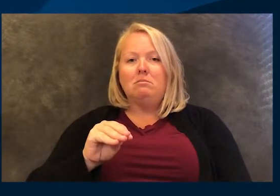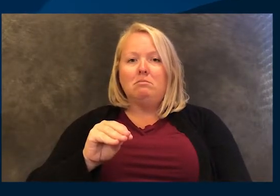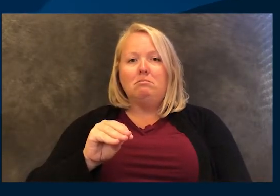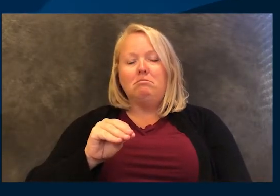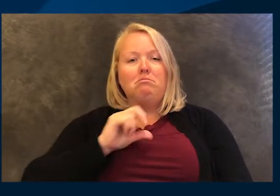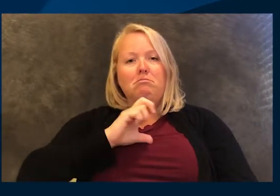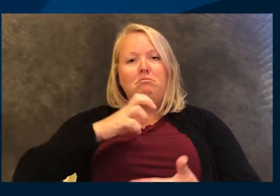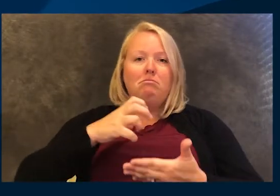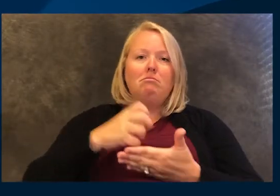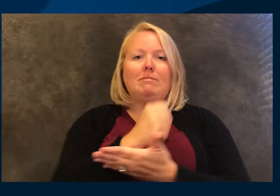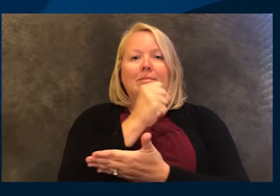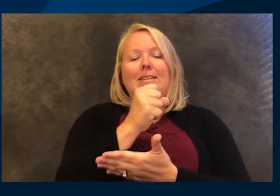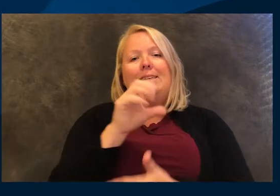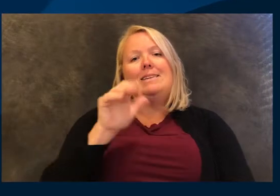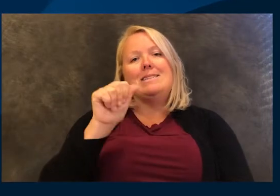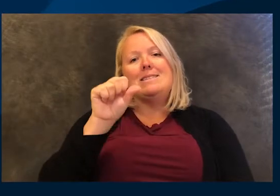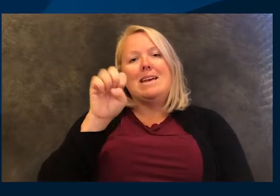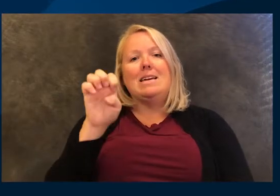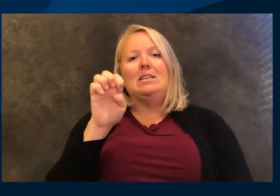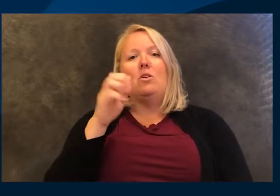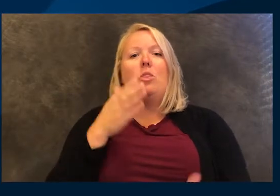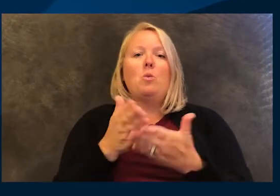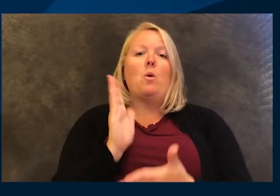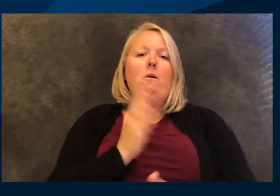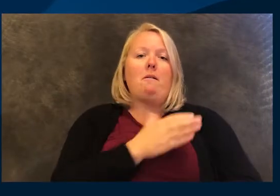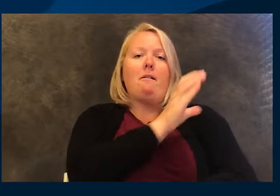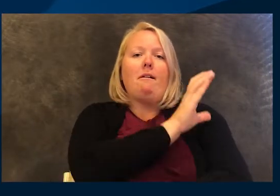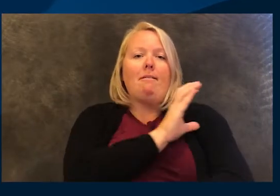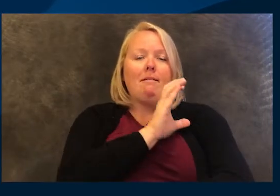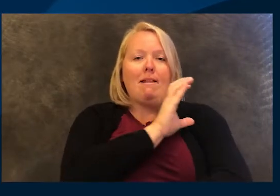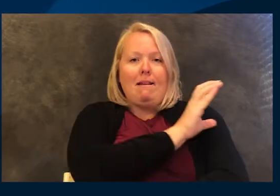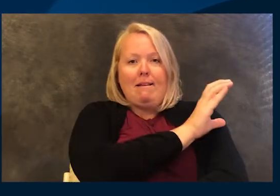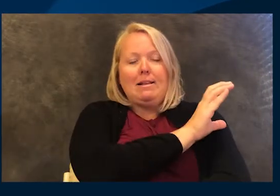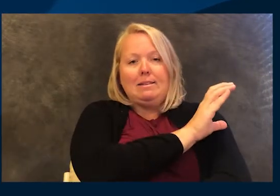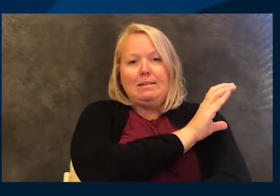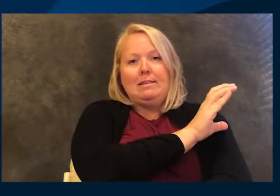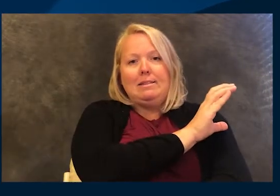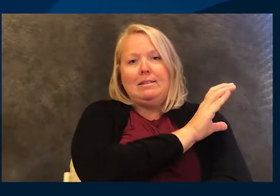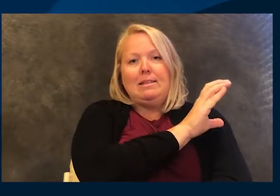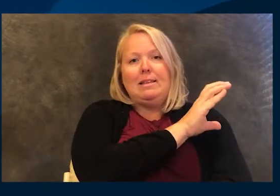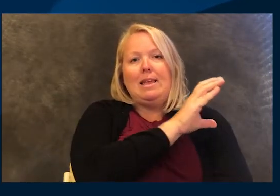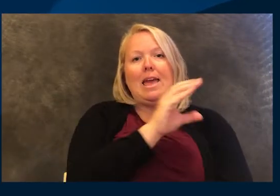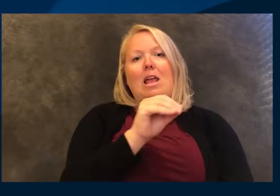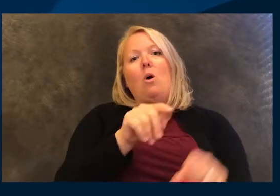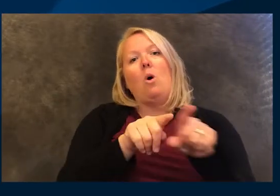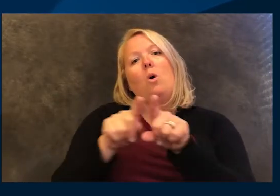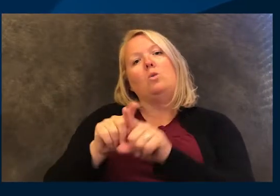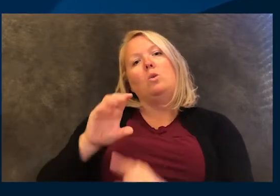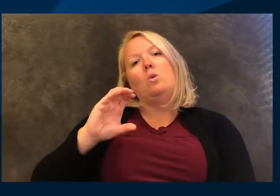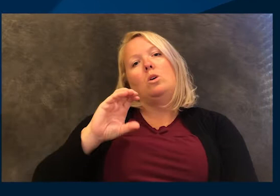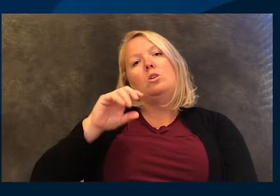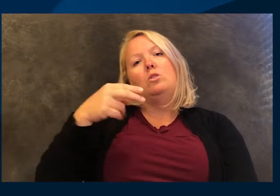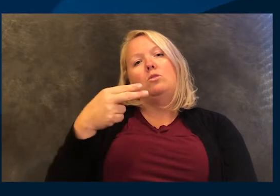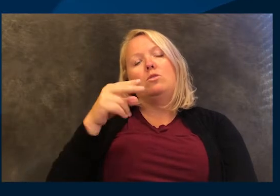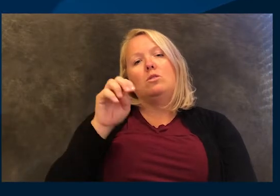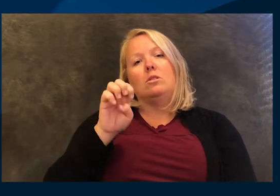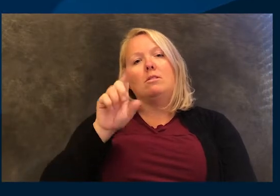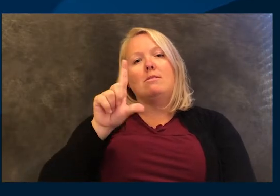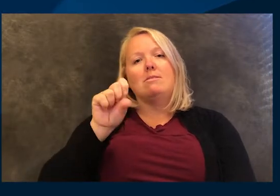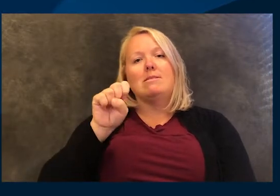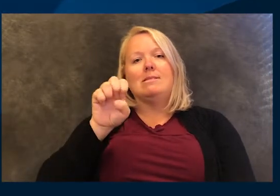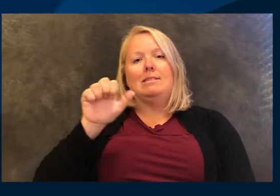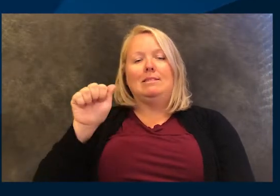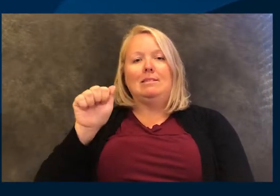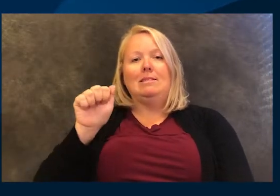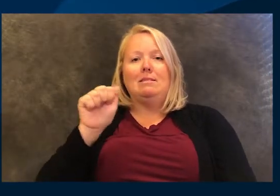of doing cases at our ambulatory surgery centers and then leveraging Chelsea Hospital. I